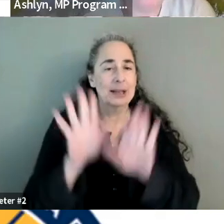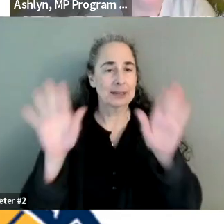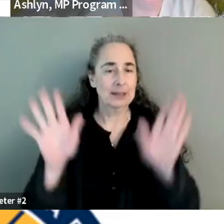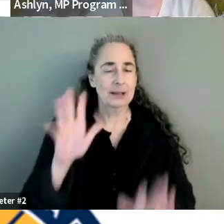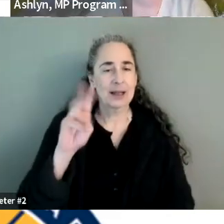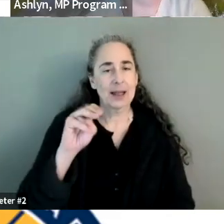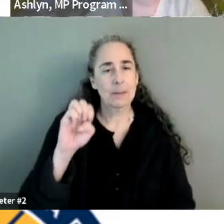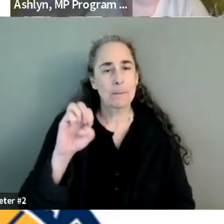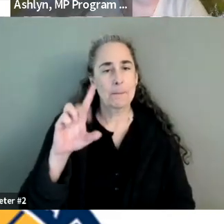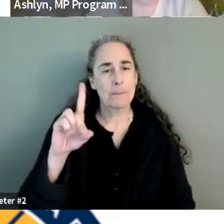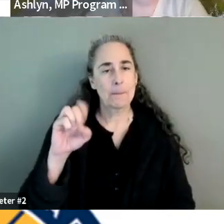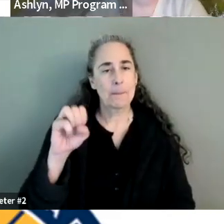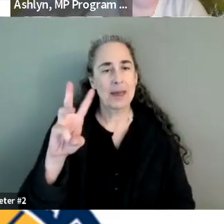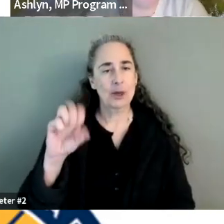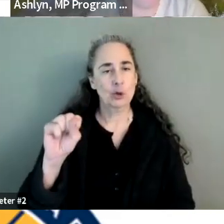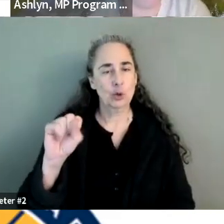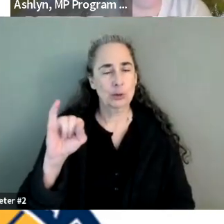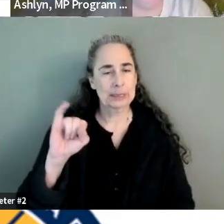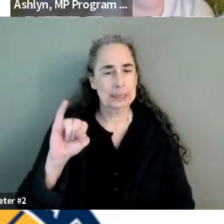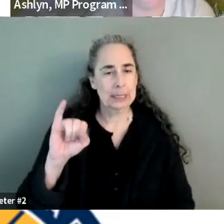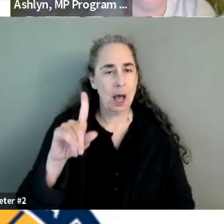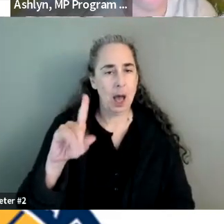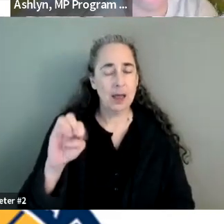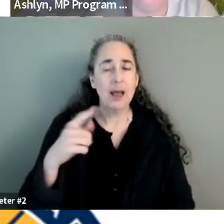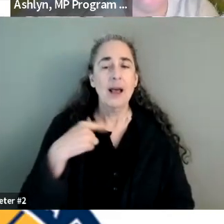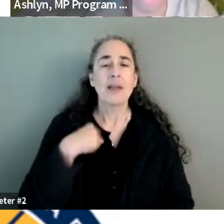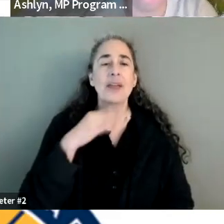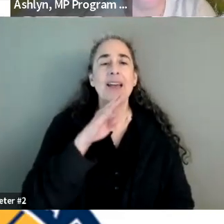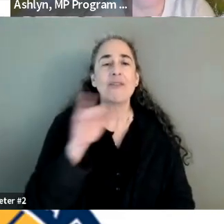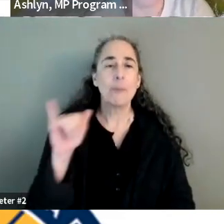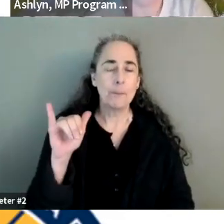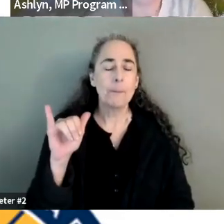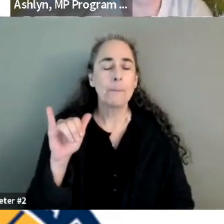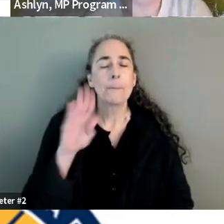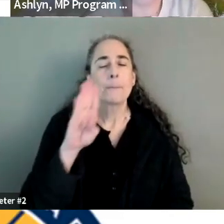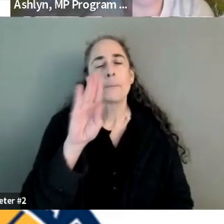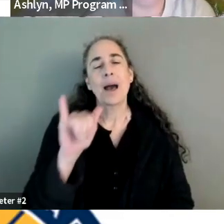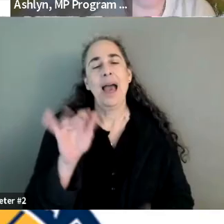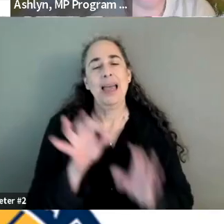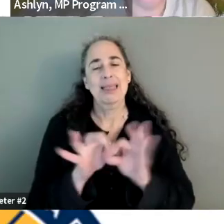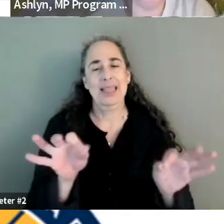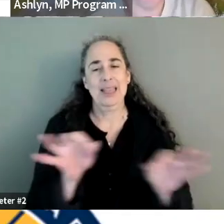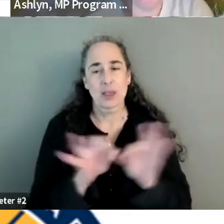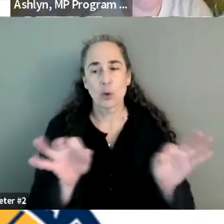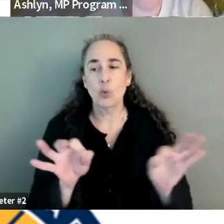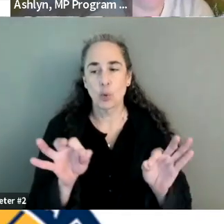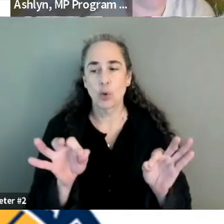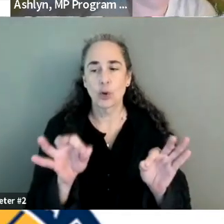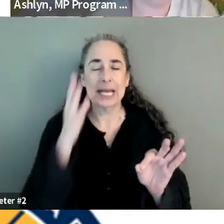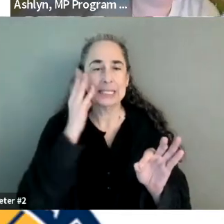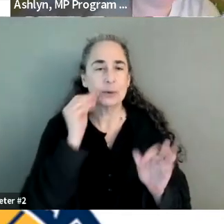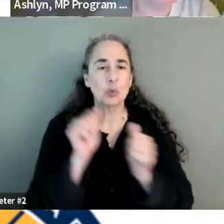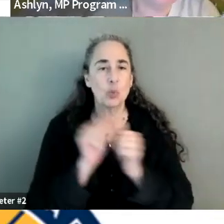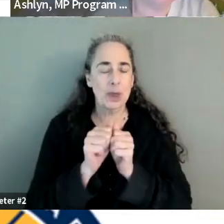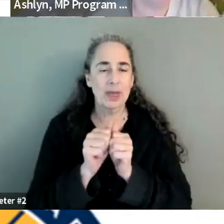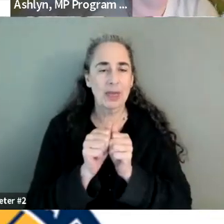Farm Park, where they offer bilingual nature-based experiences with the Autism Society of